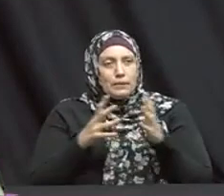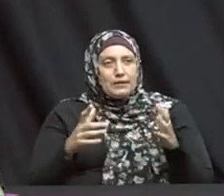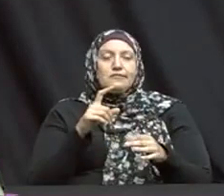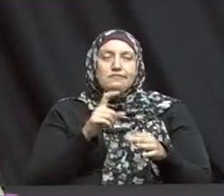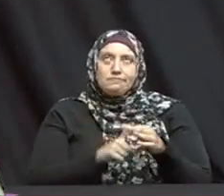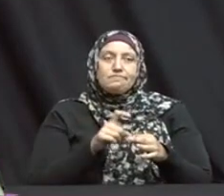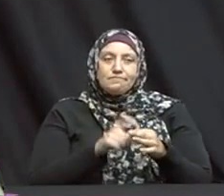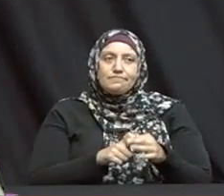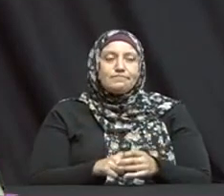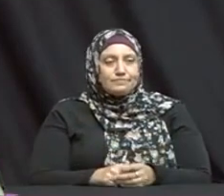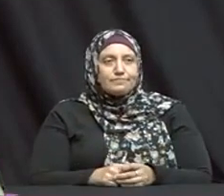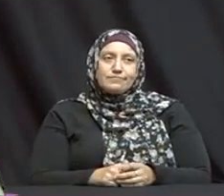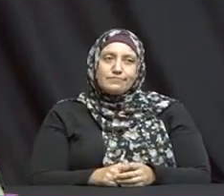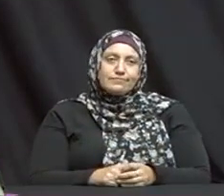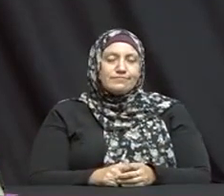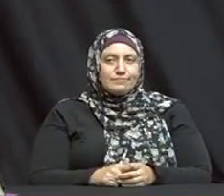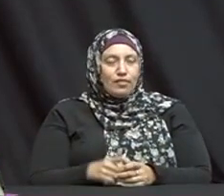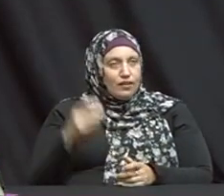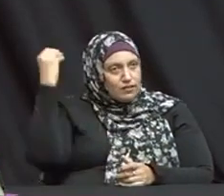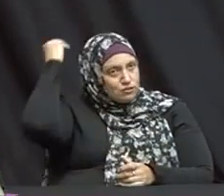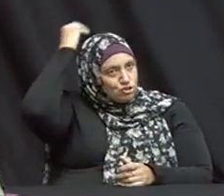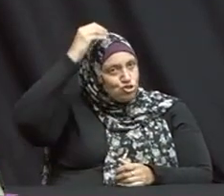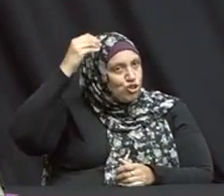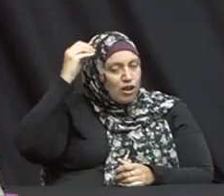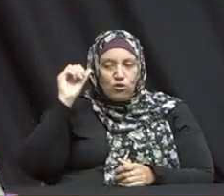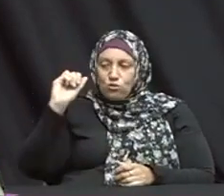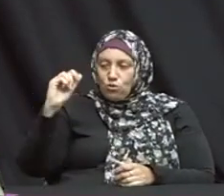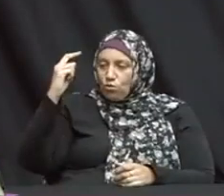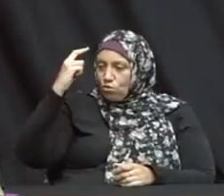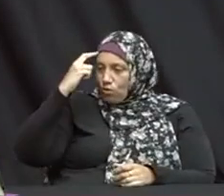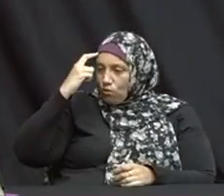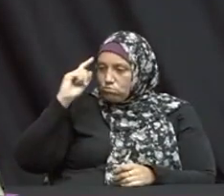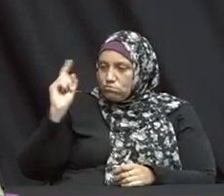You know, Sheikh, do you have any thoughts on that in terms of how that could take place?